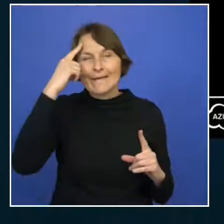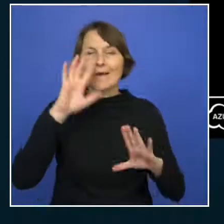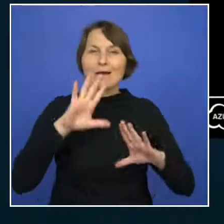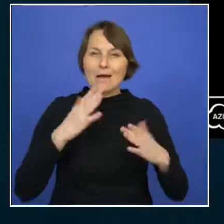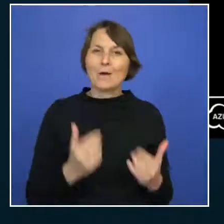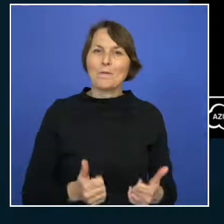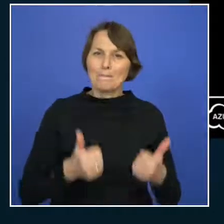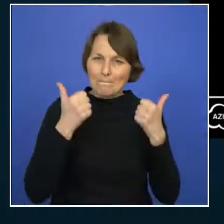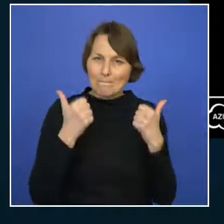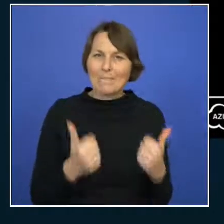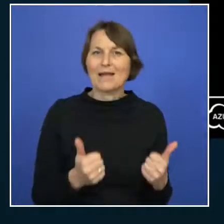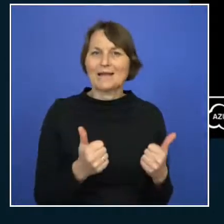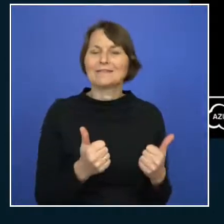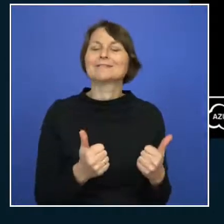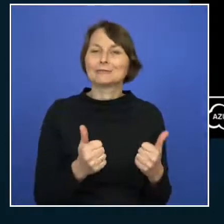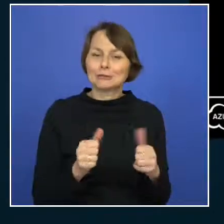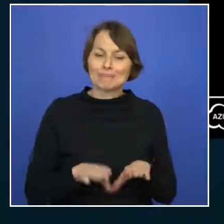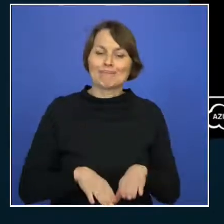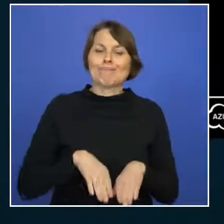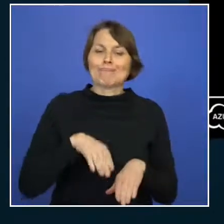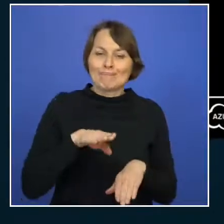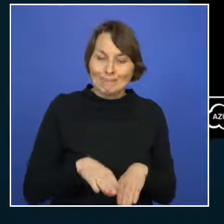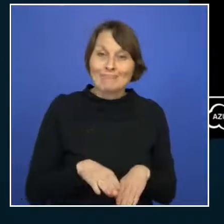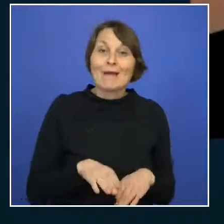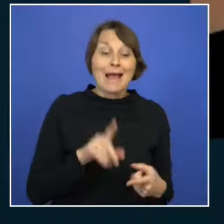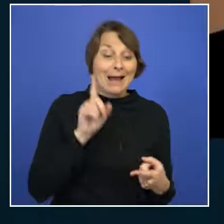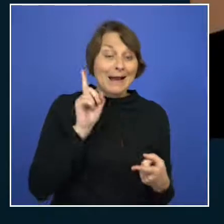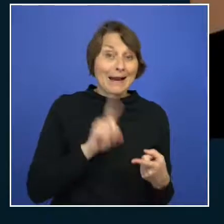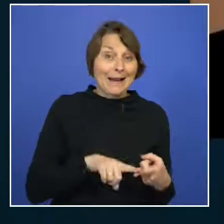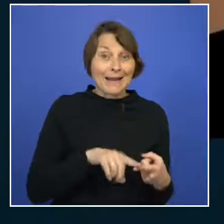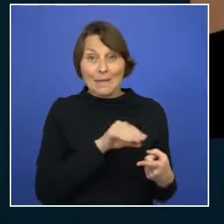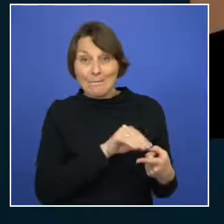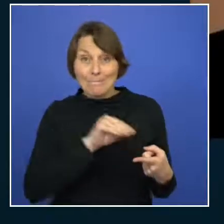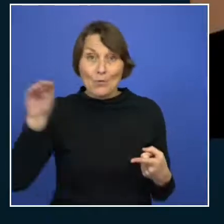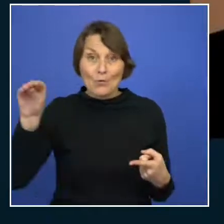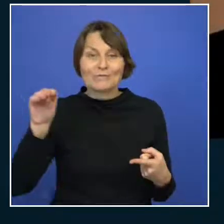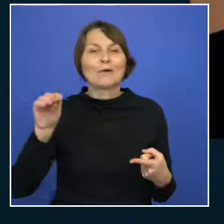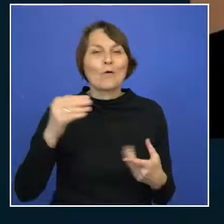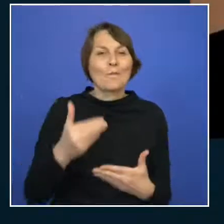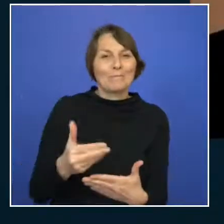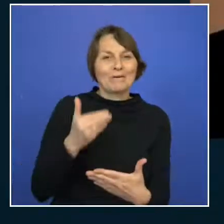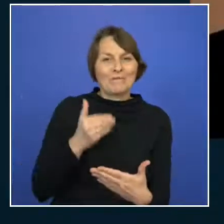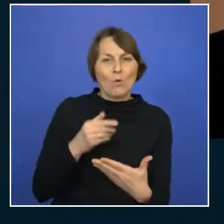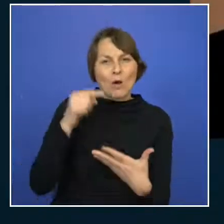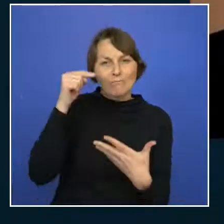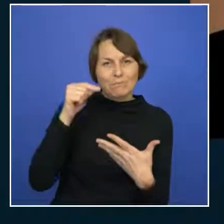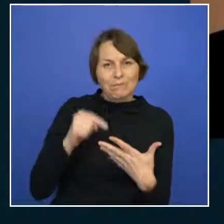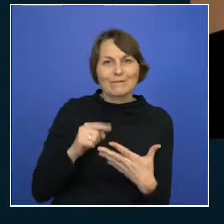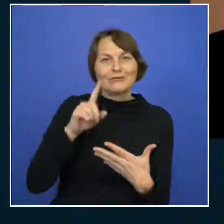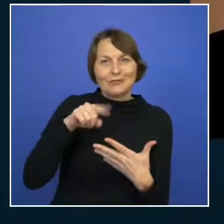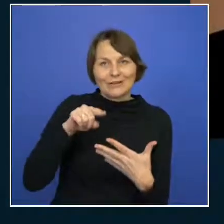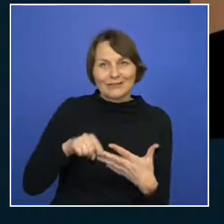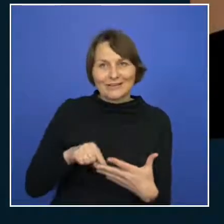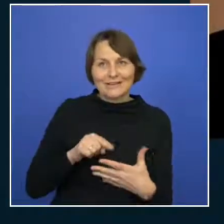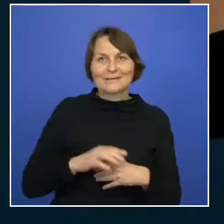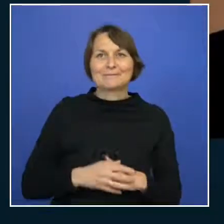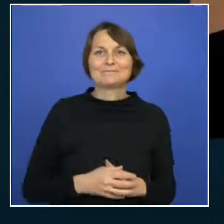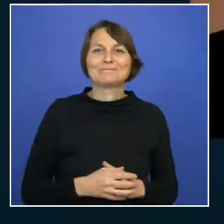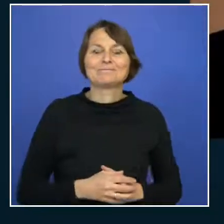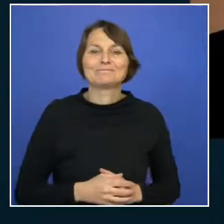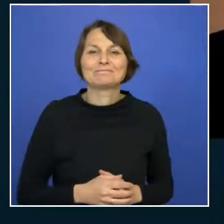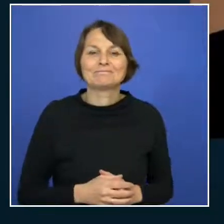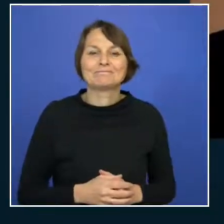the first step of clicking the button and move it. And it's just like this quote that a goal without